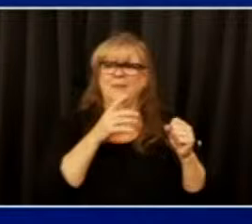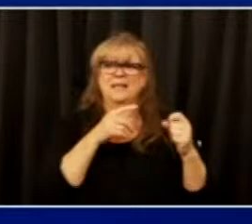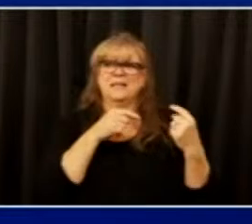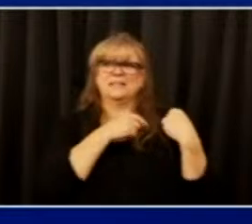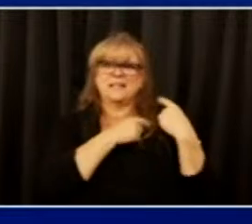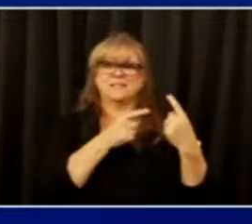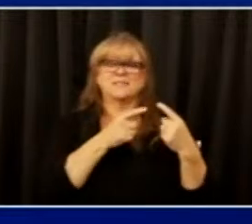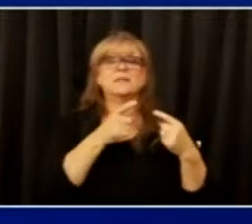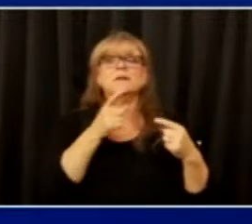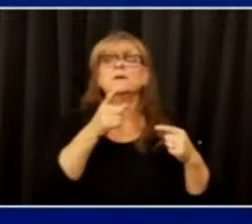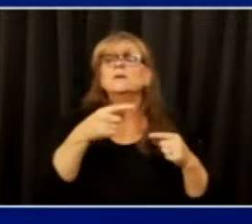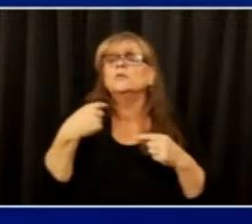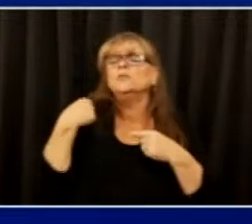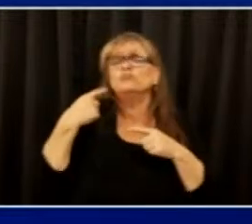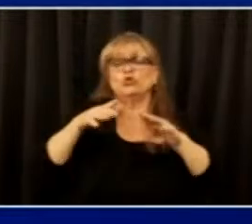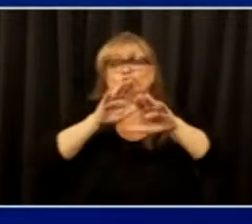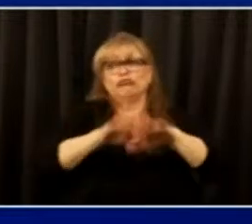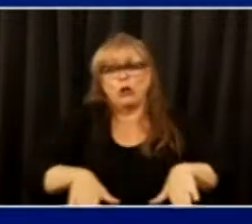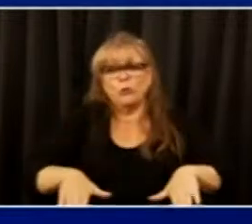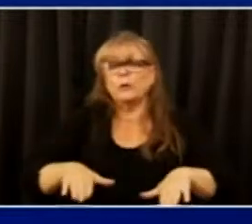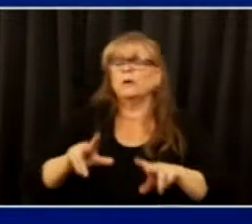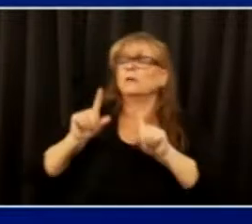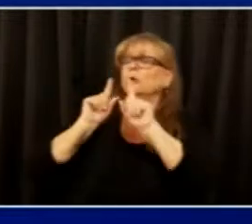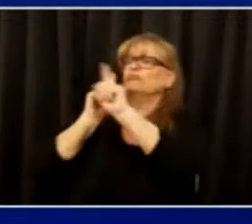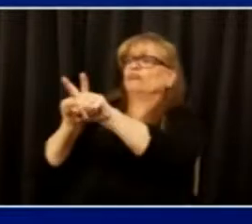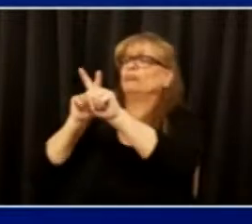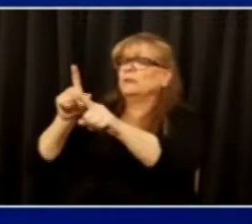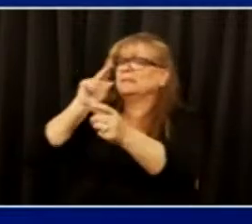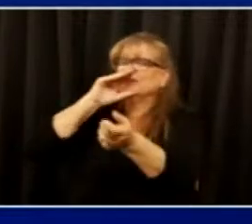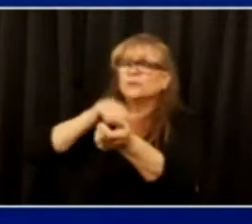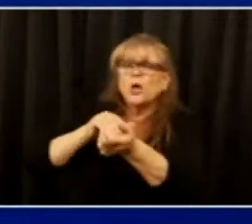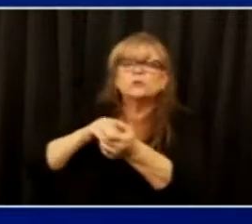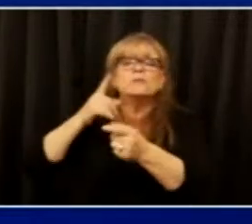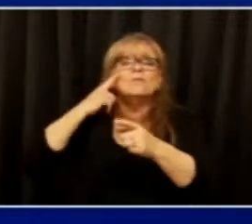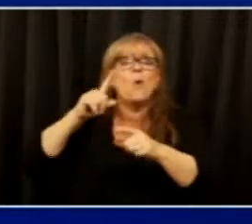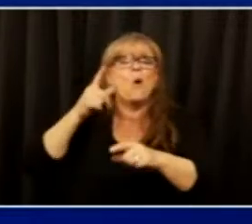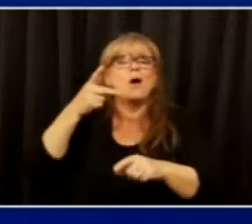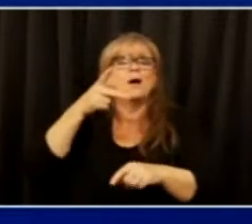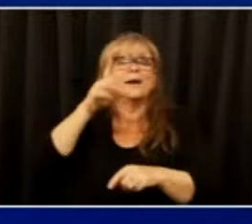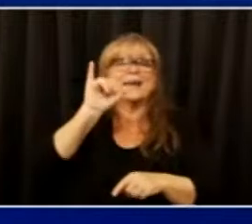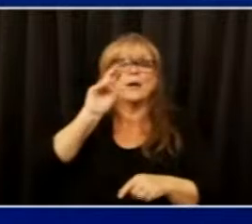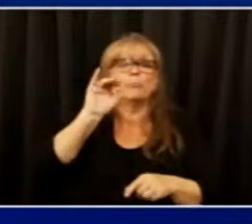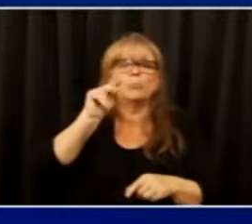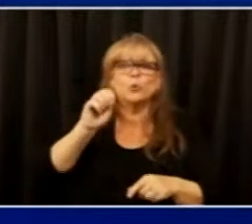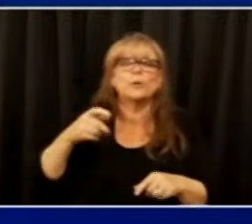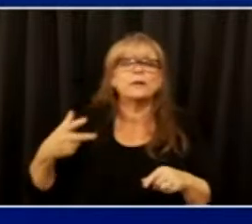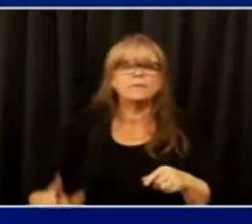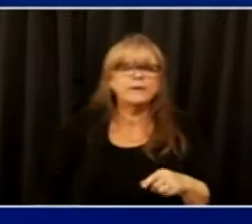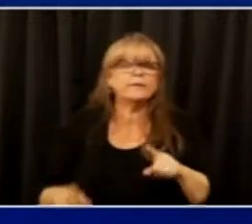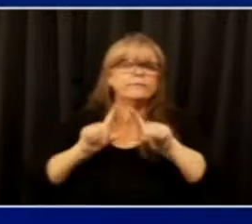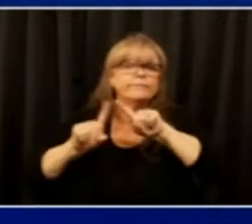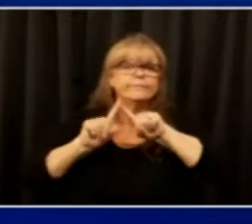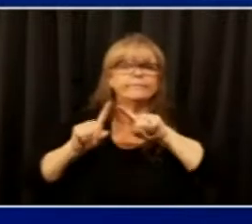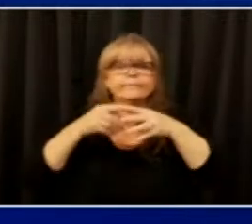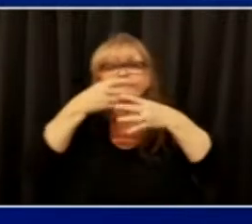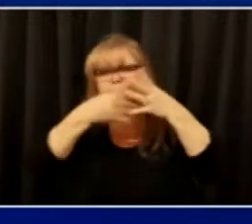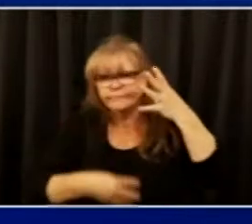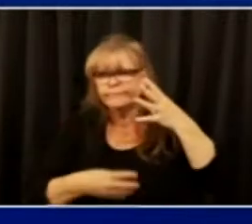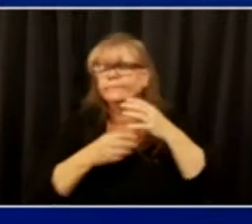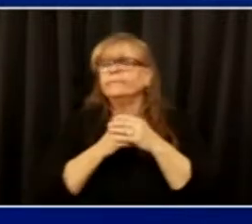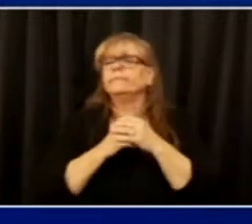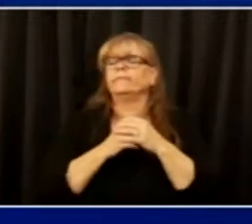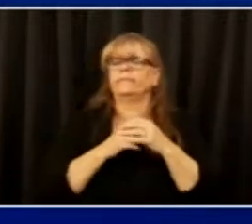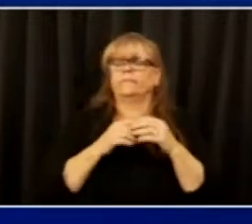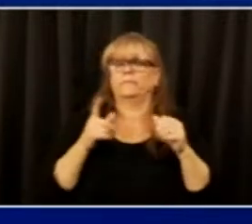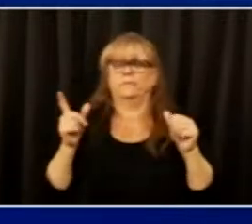we've been seeing this in Colorado. So our rates are slowly starting to pick back up, but we still have some ways to go. So given